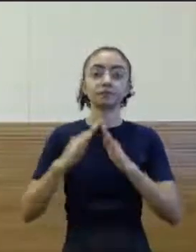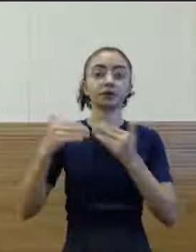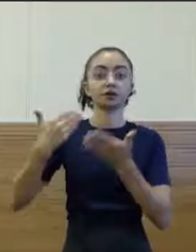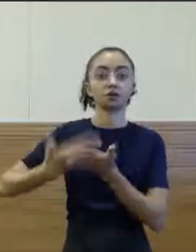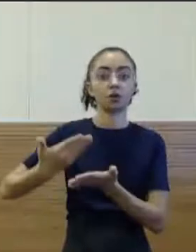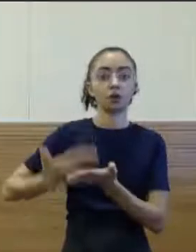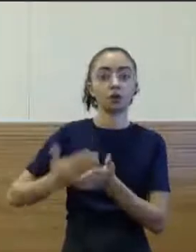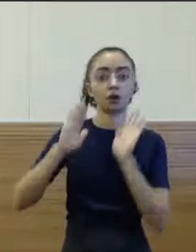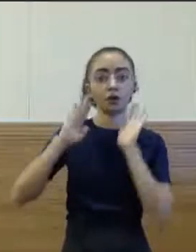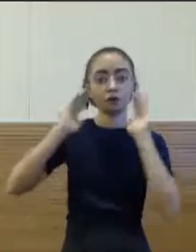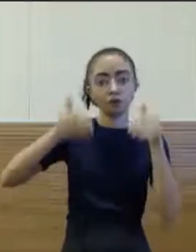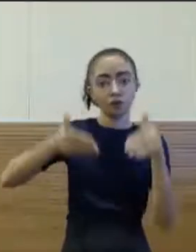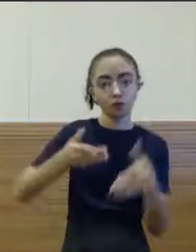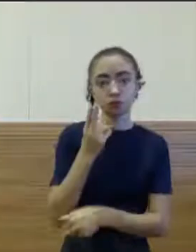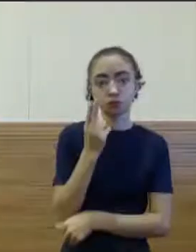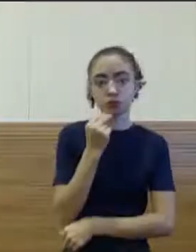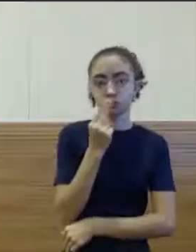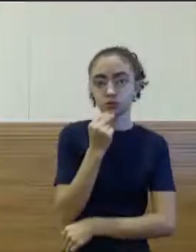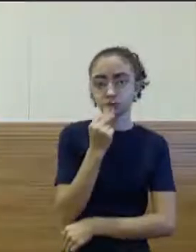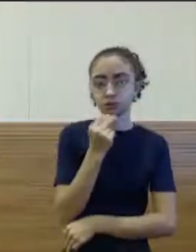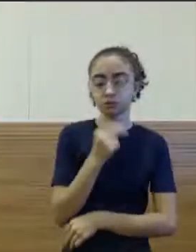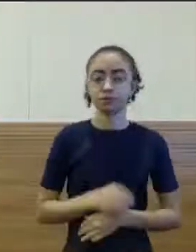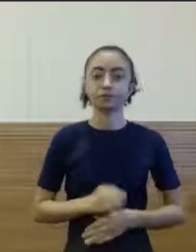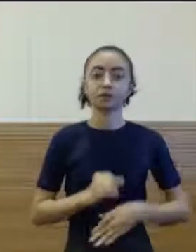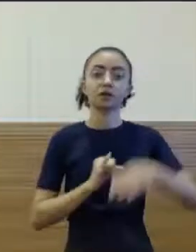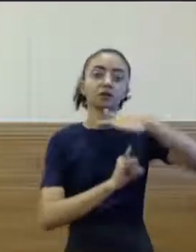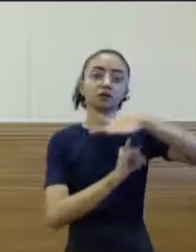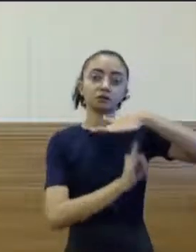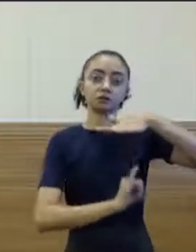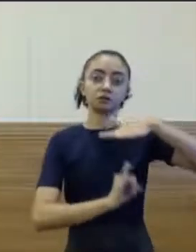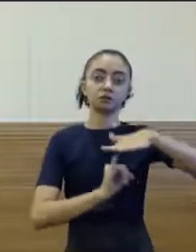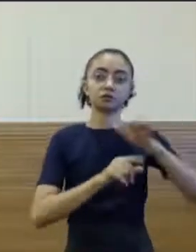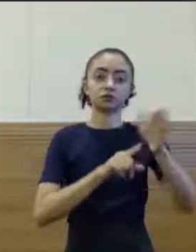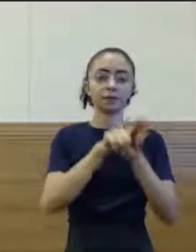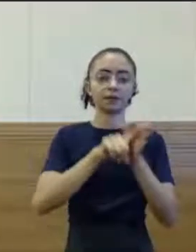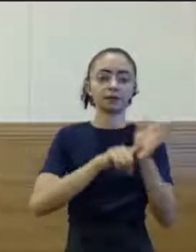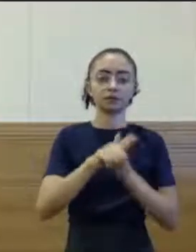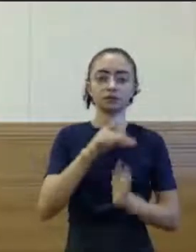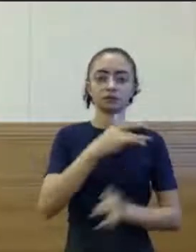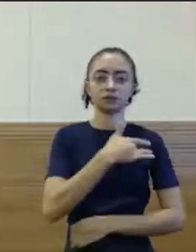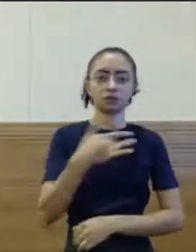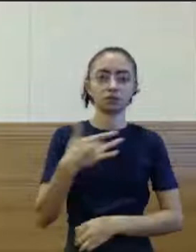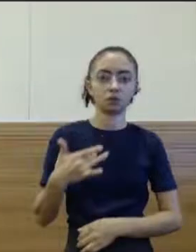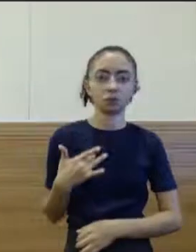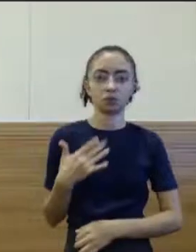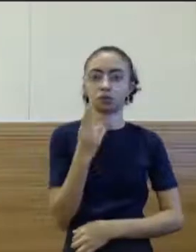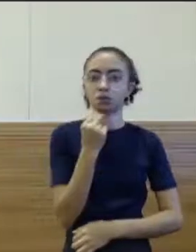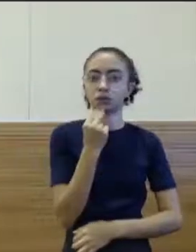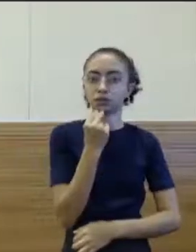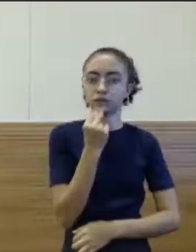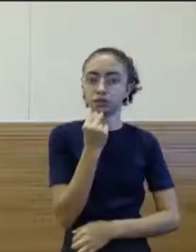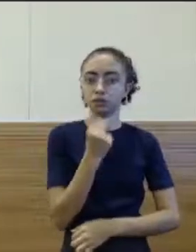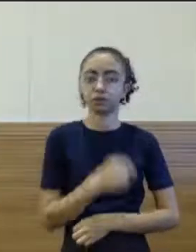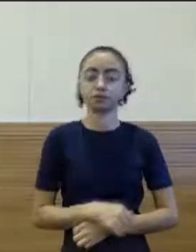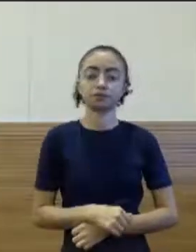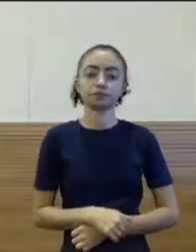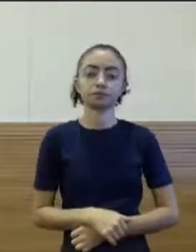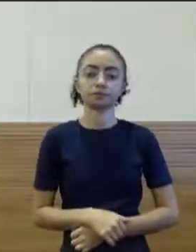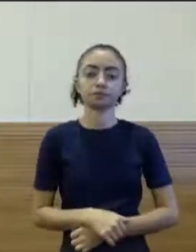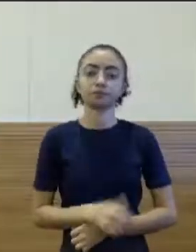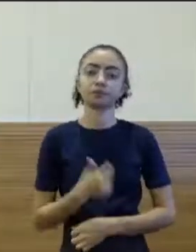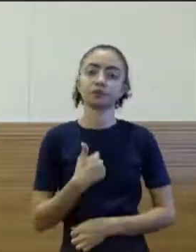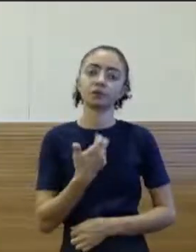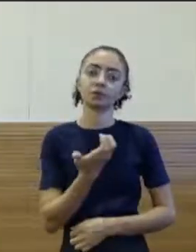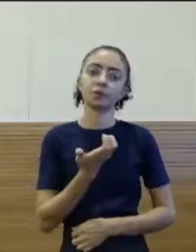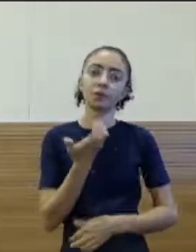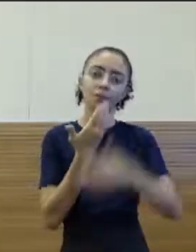the University of Costa Rica in Cincinnati, in Ciencia, which is the Nutrition Research Institute.